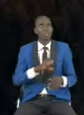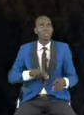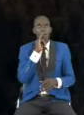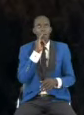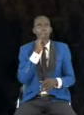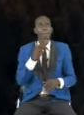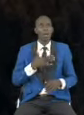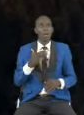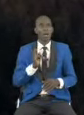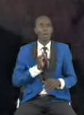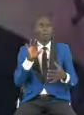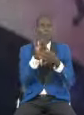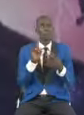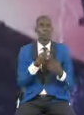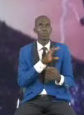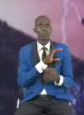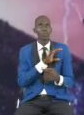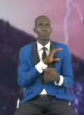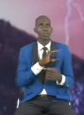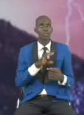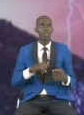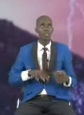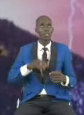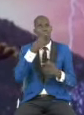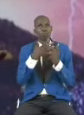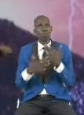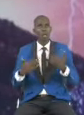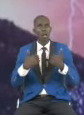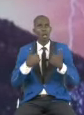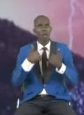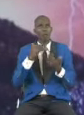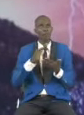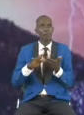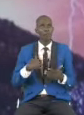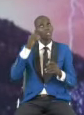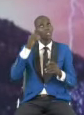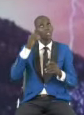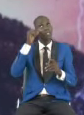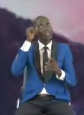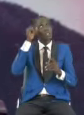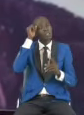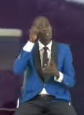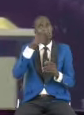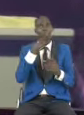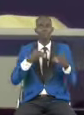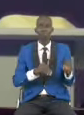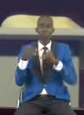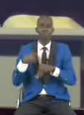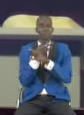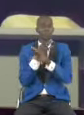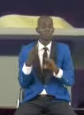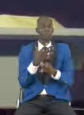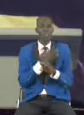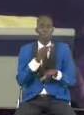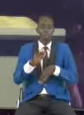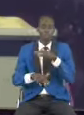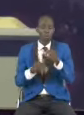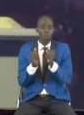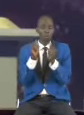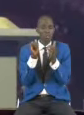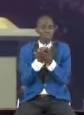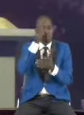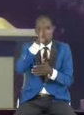Christ. His blood has forgiven me. His blood has set me free. And they walk with that understanding. As